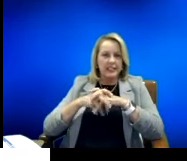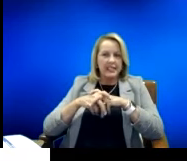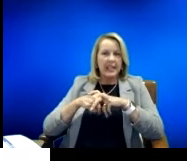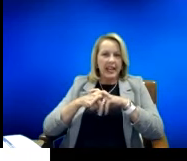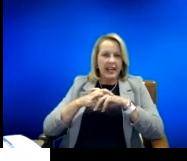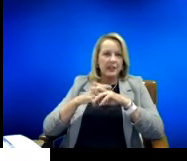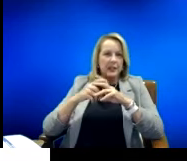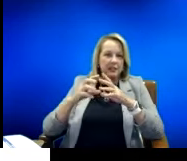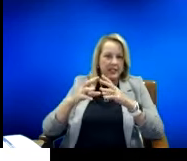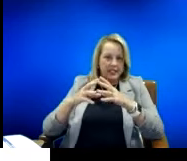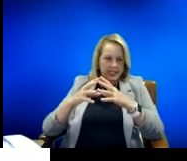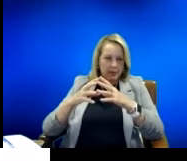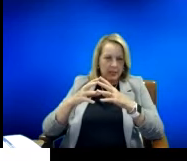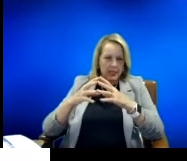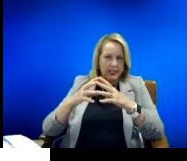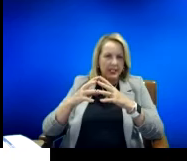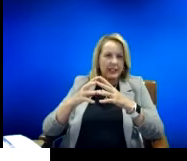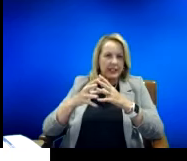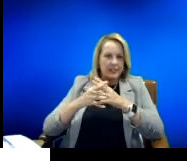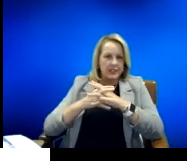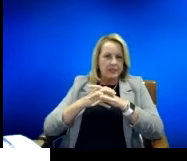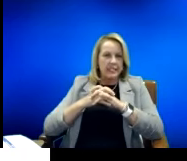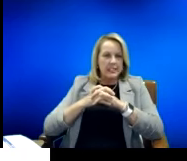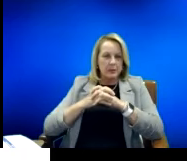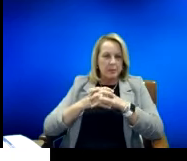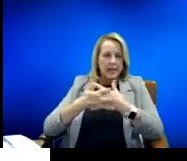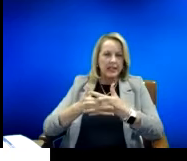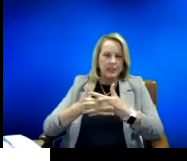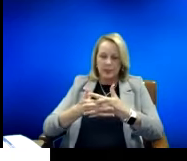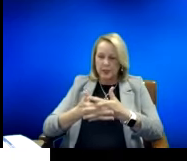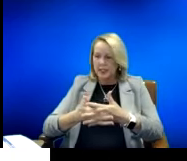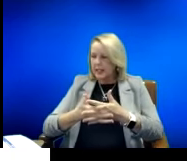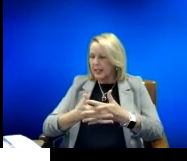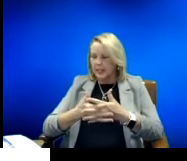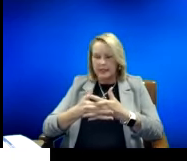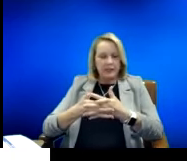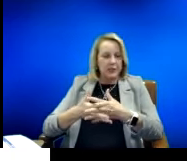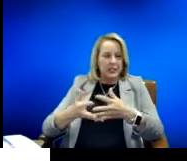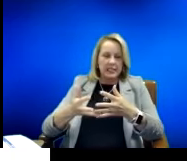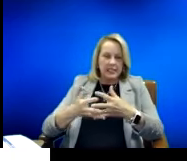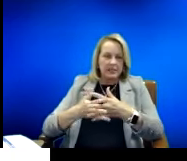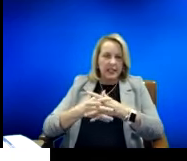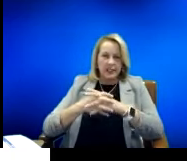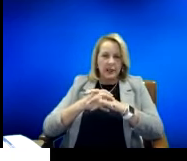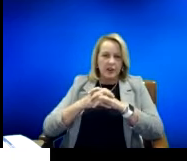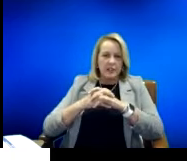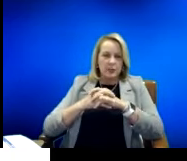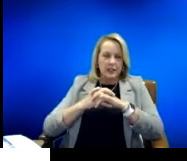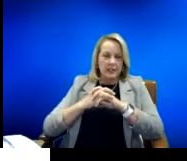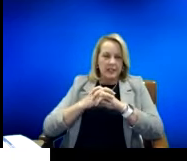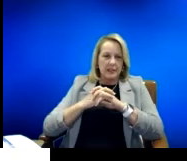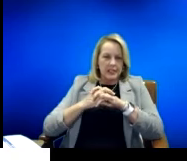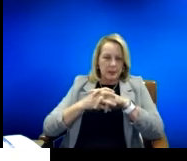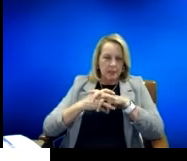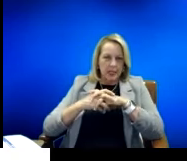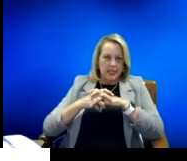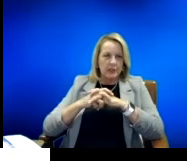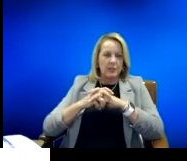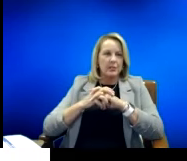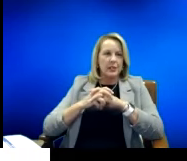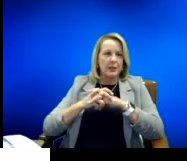tell us how to invest that money, and then those investment managers, for instance, Vanguard is one of the